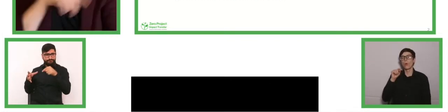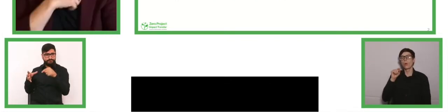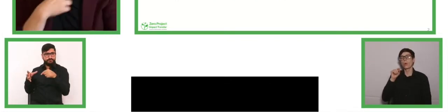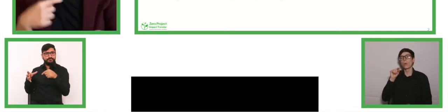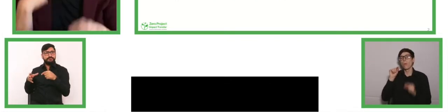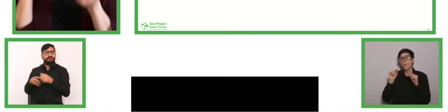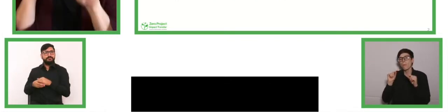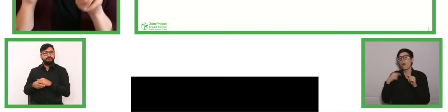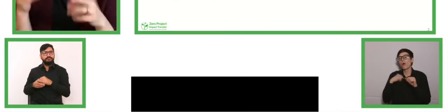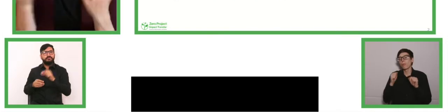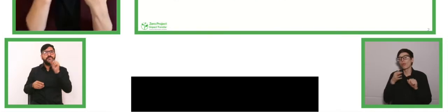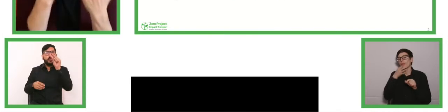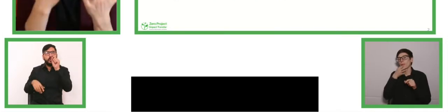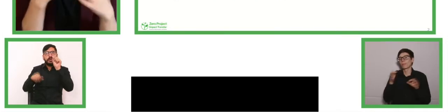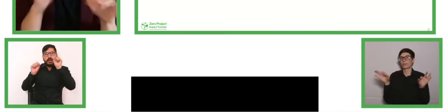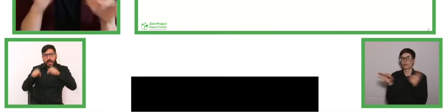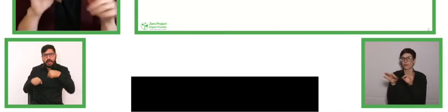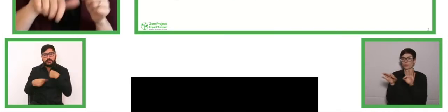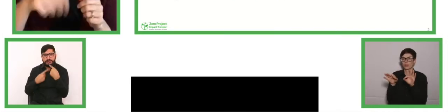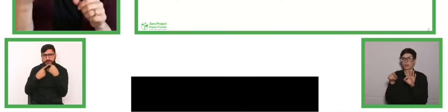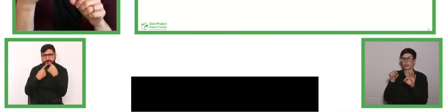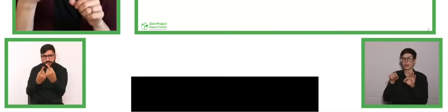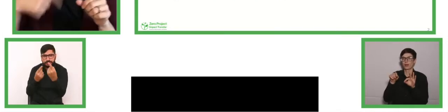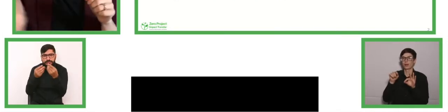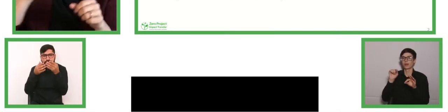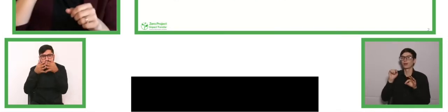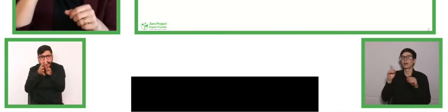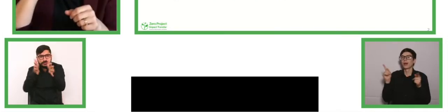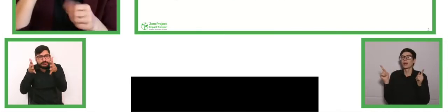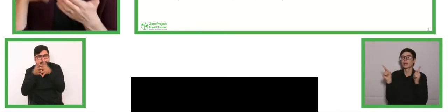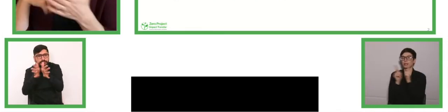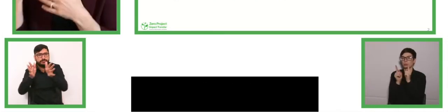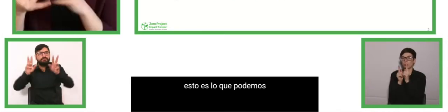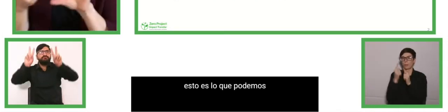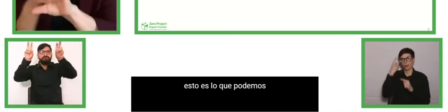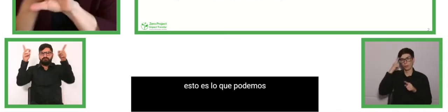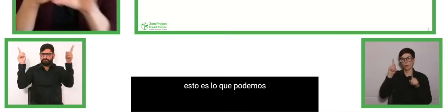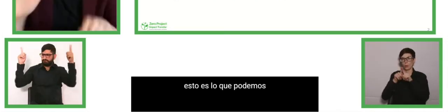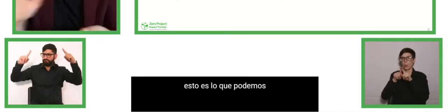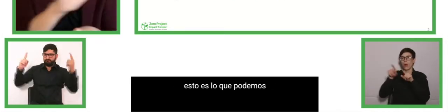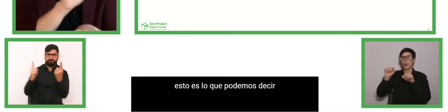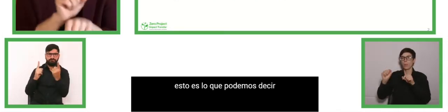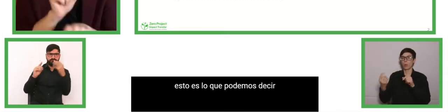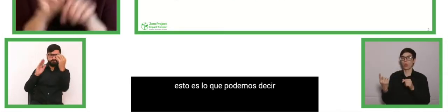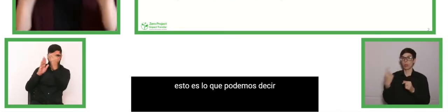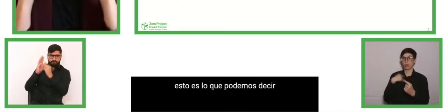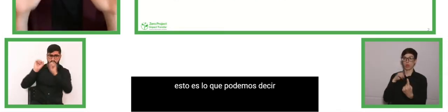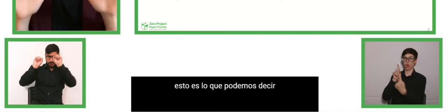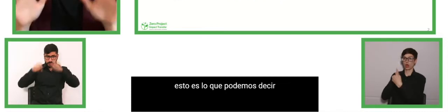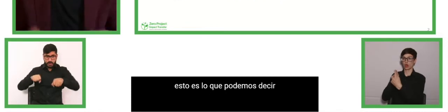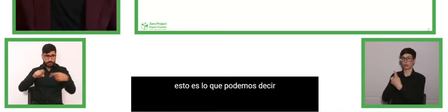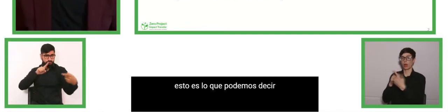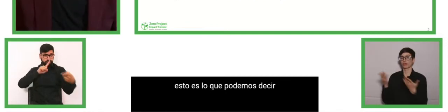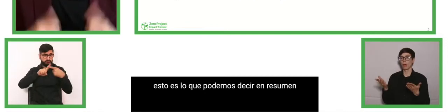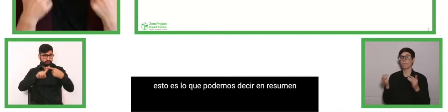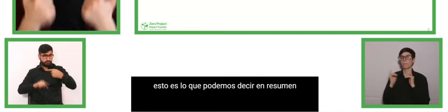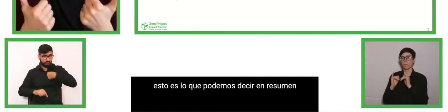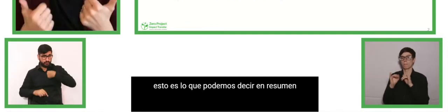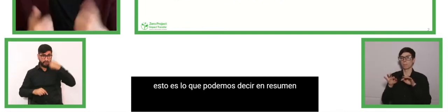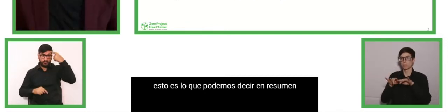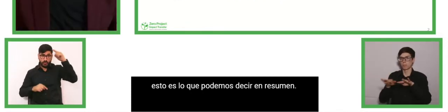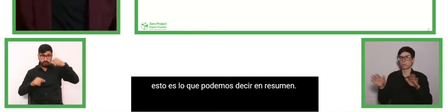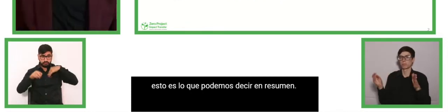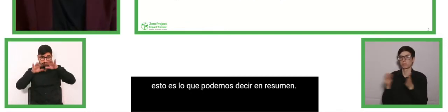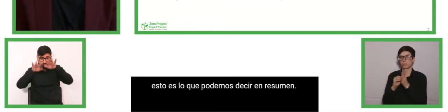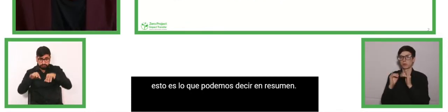you. Please feel free to contact us with more information. And we look forward to working with all of the Zero